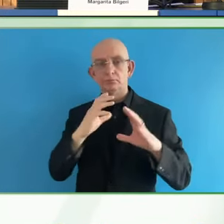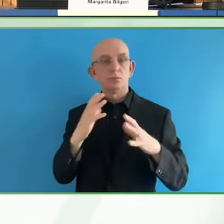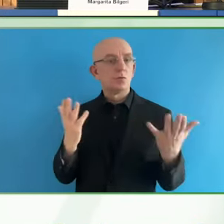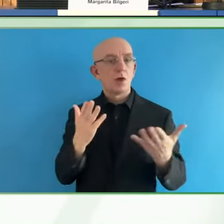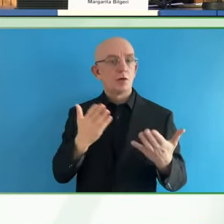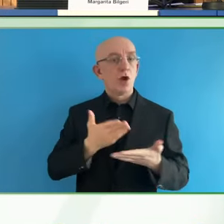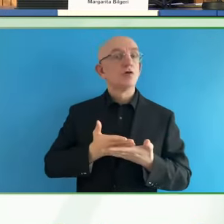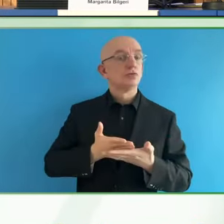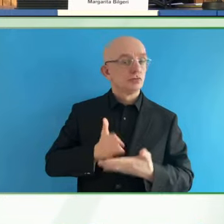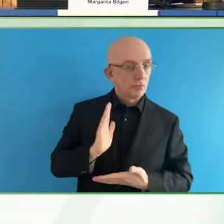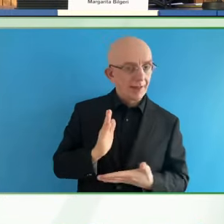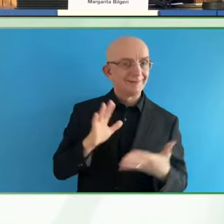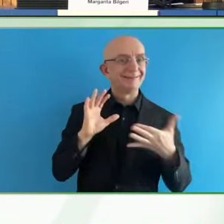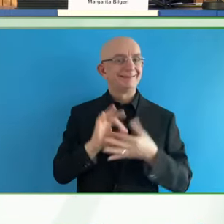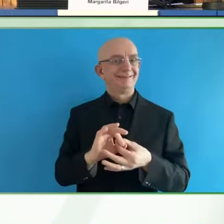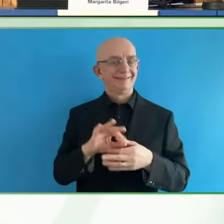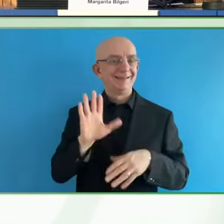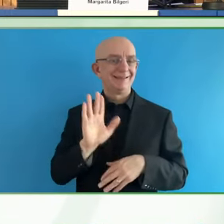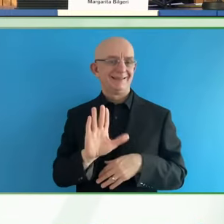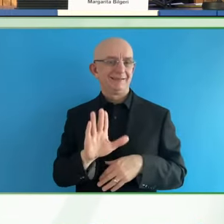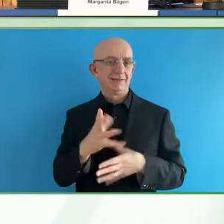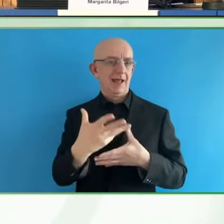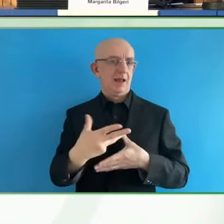And these relate to